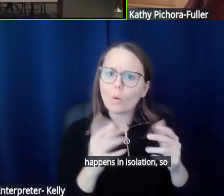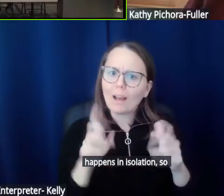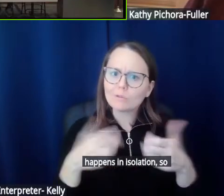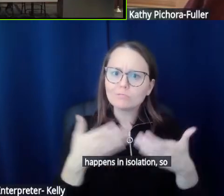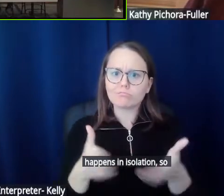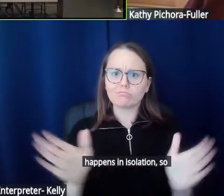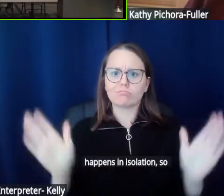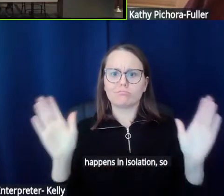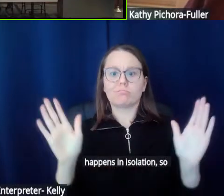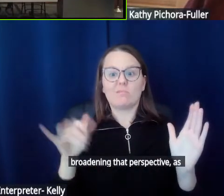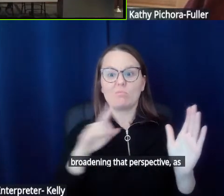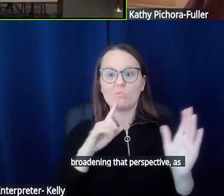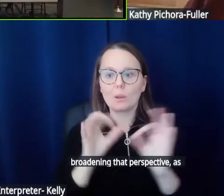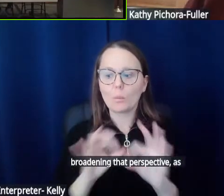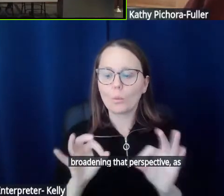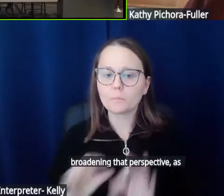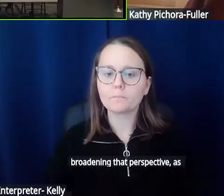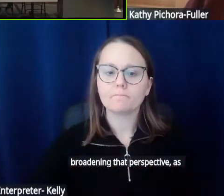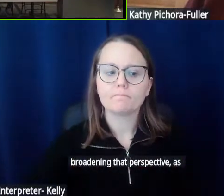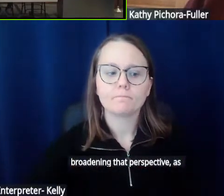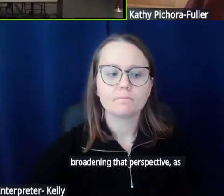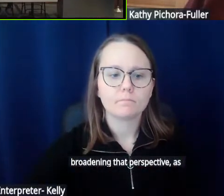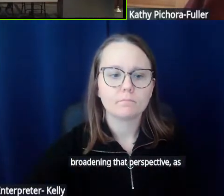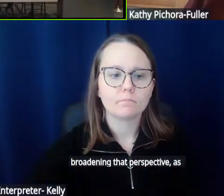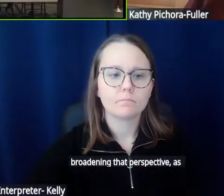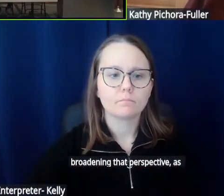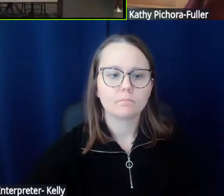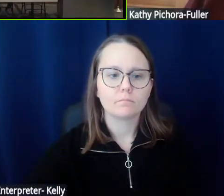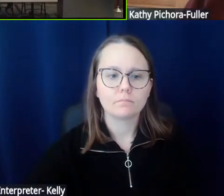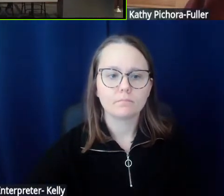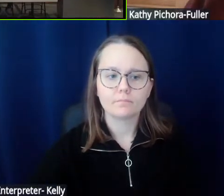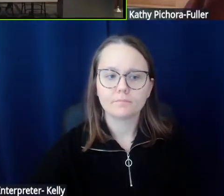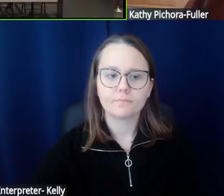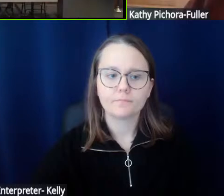very important. You're a terrible person to work with.